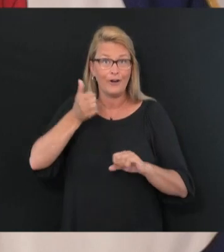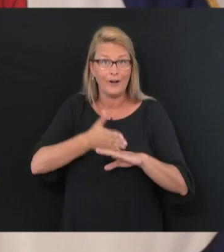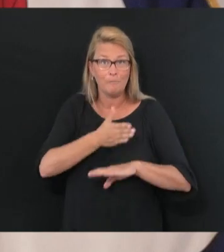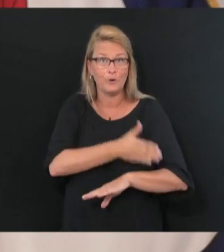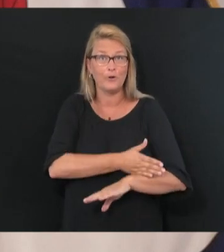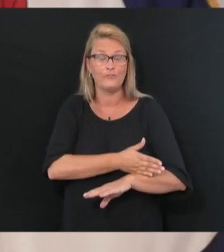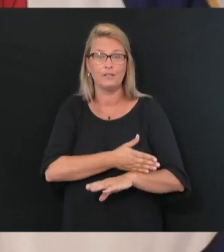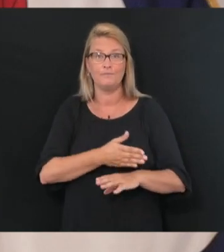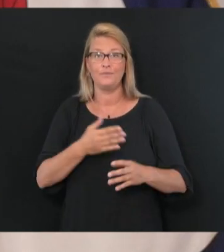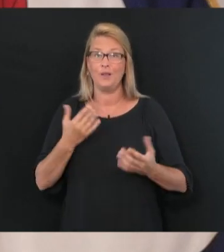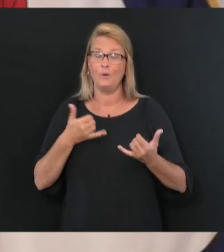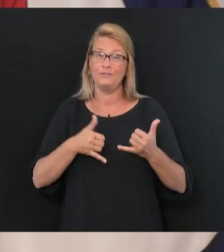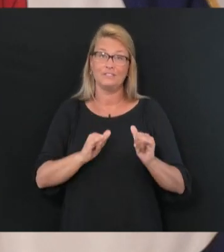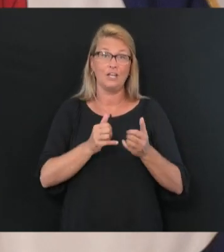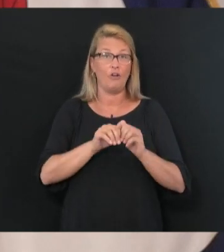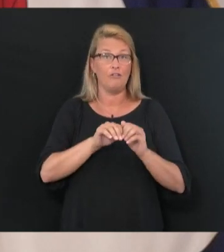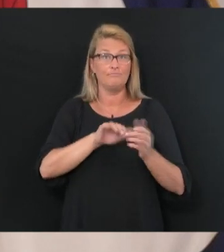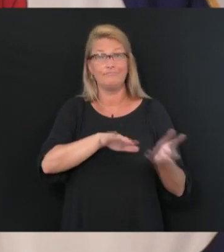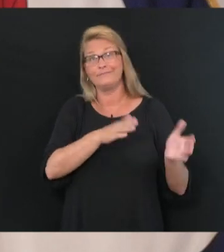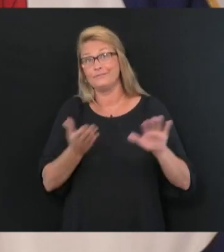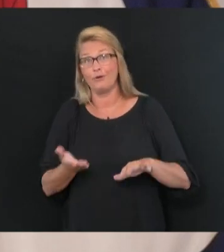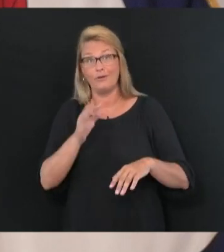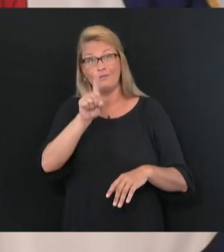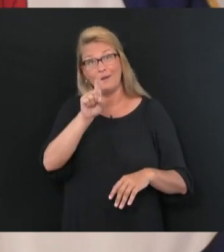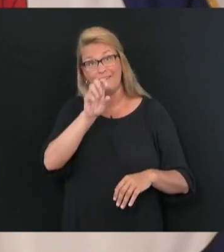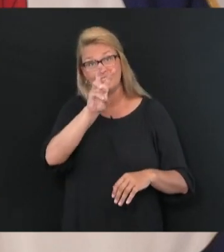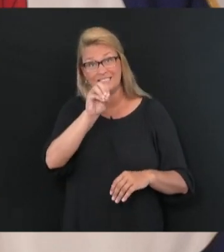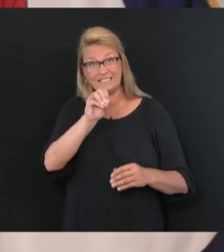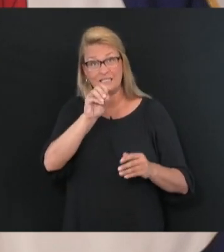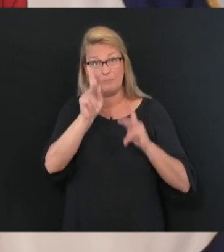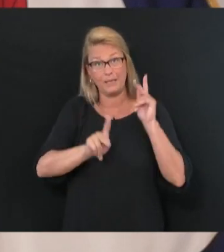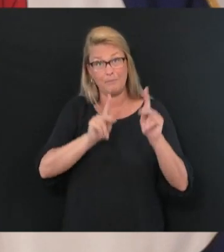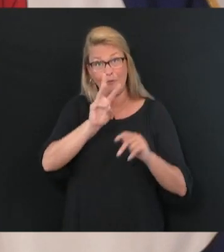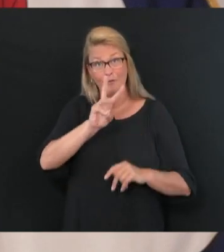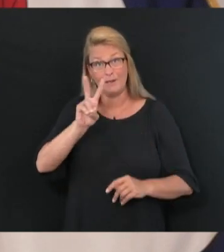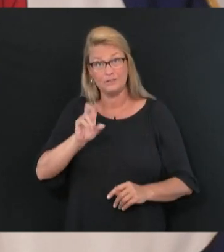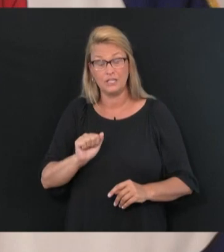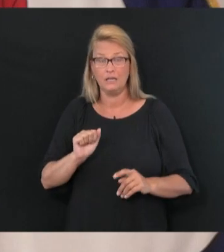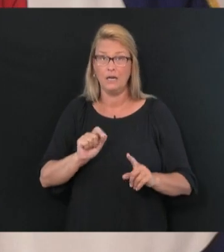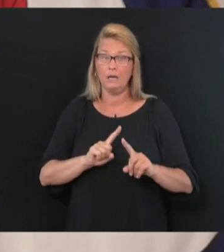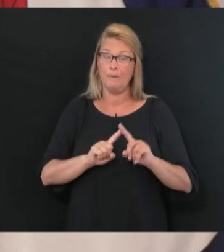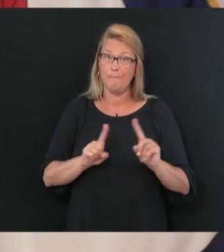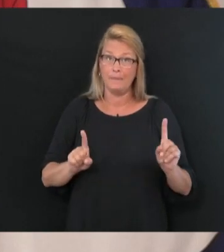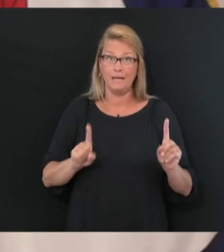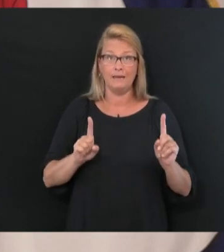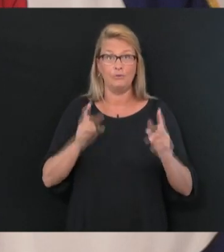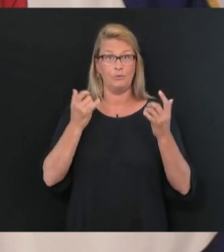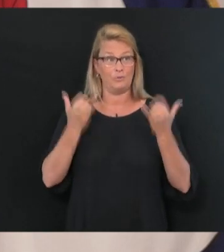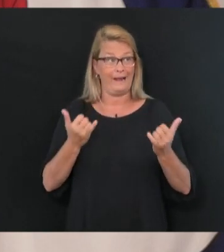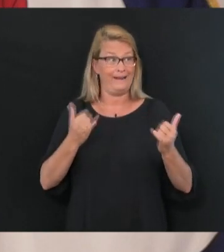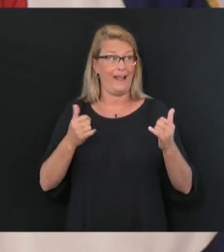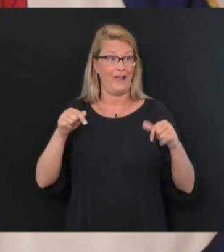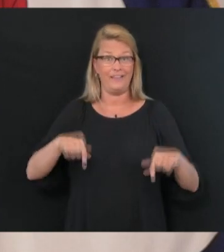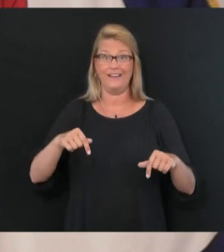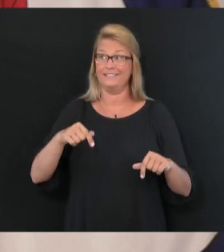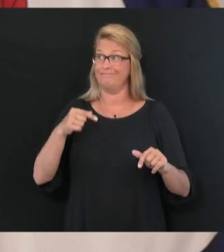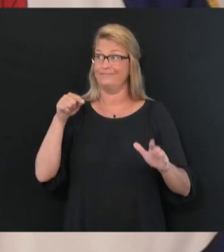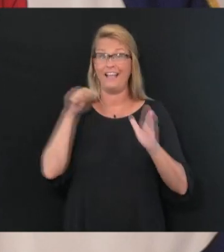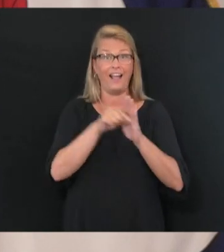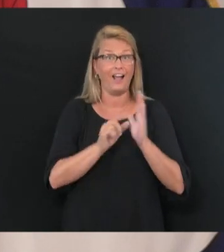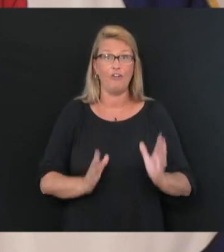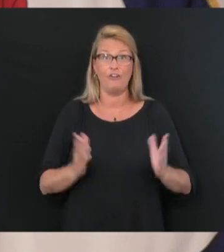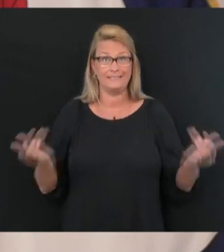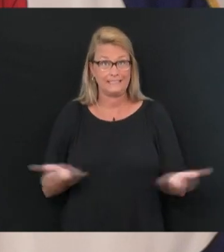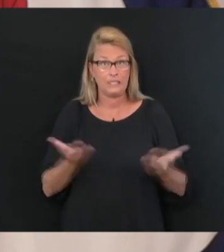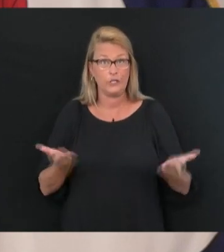West Virginians. I get that. But at the same time, we're dealing with an invisible killer that is really tough. And